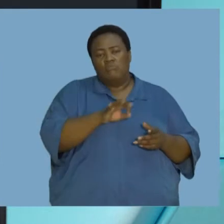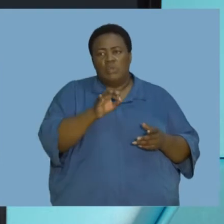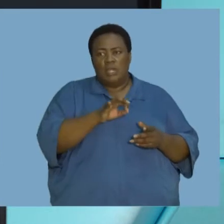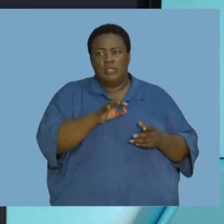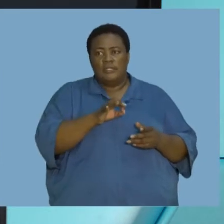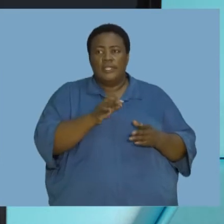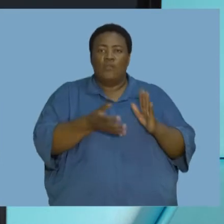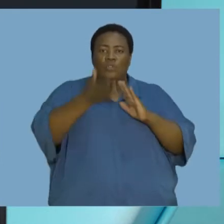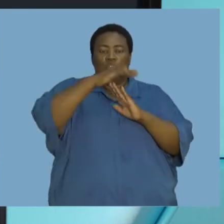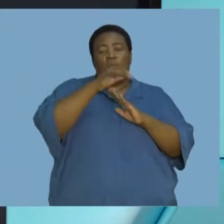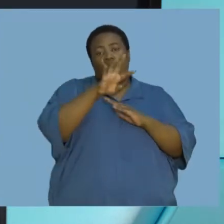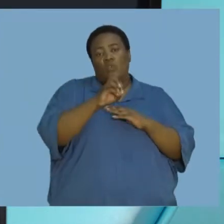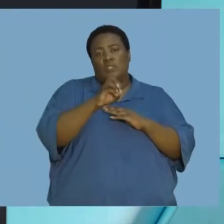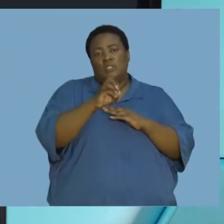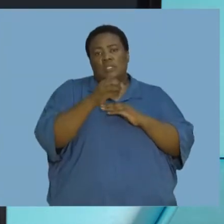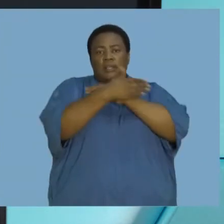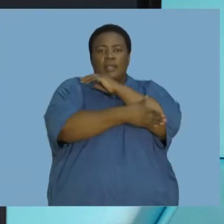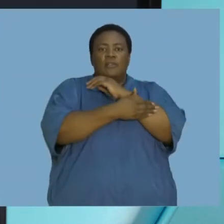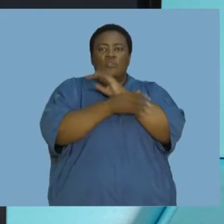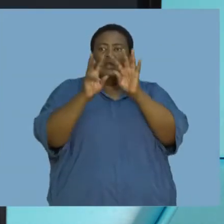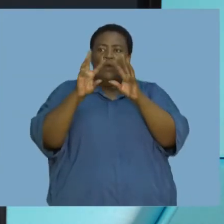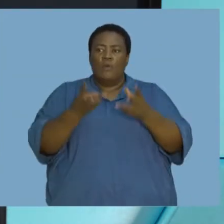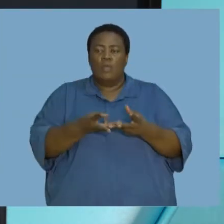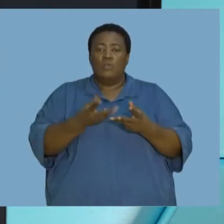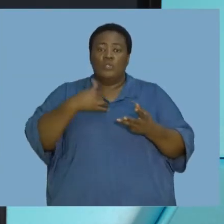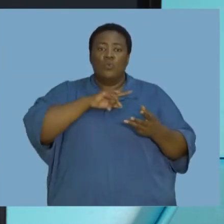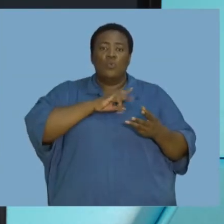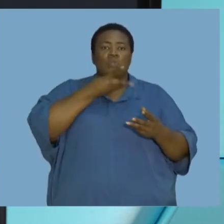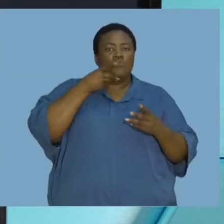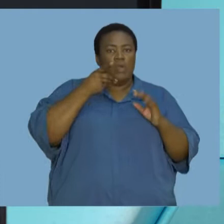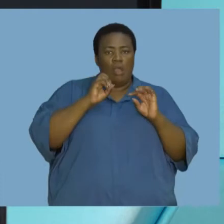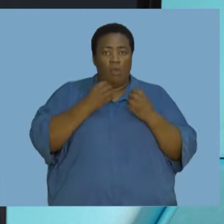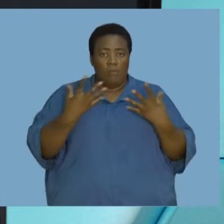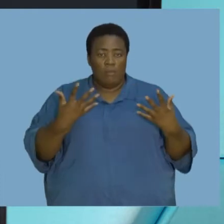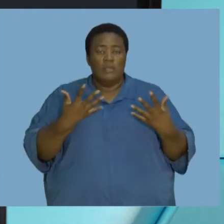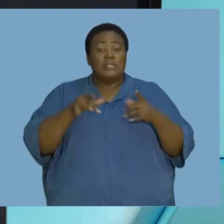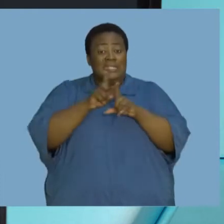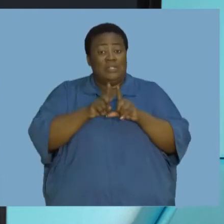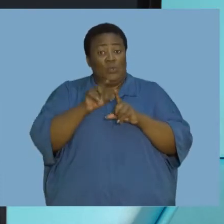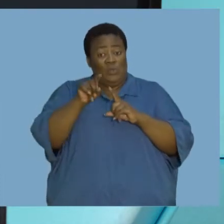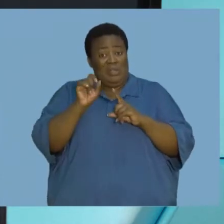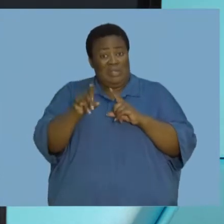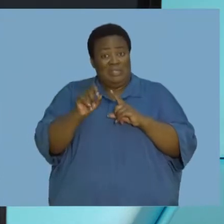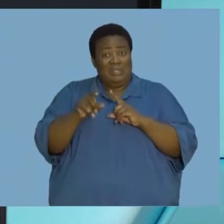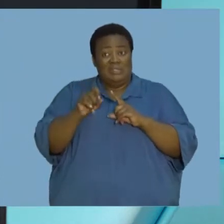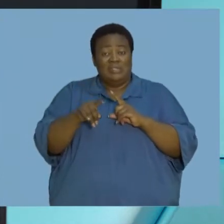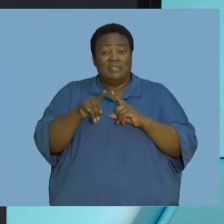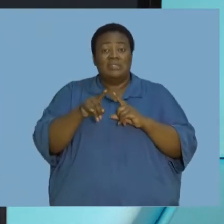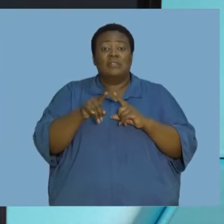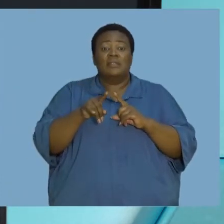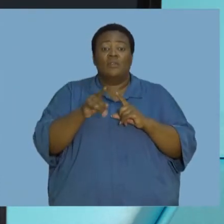rated probably amongst the top 40 countries in the world in terms of how dry we are, and that's again a significant factor in